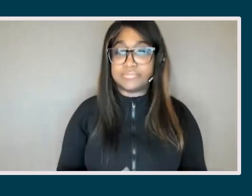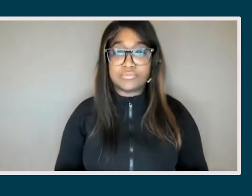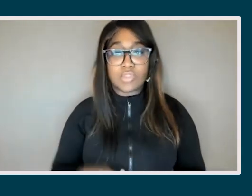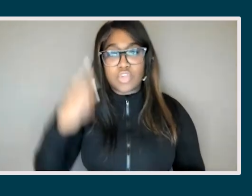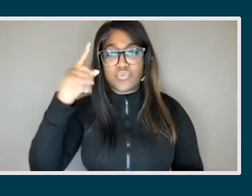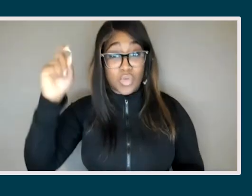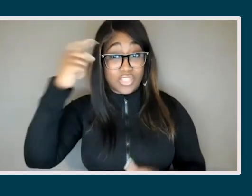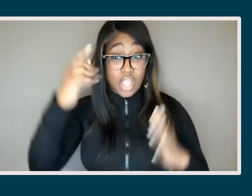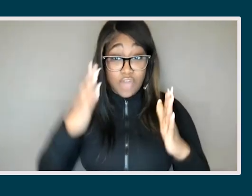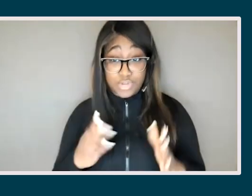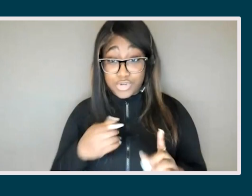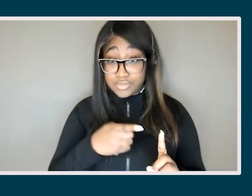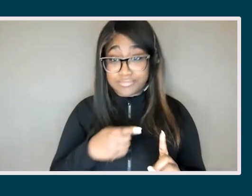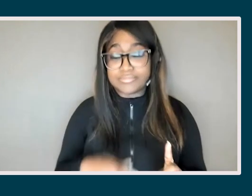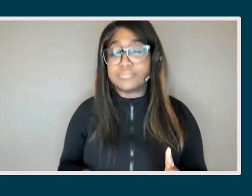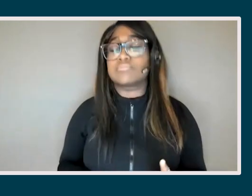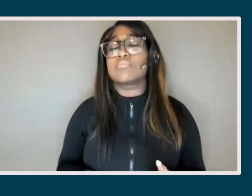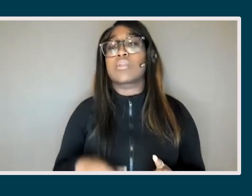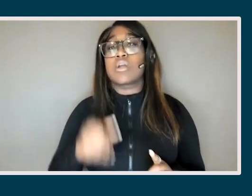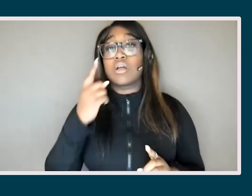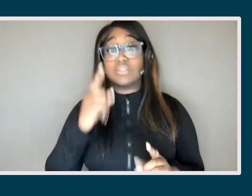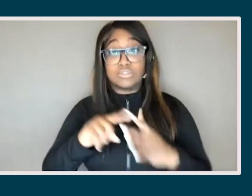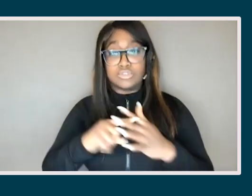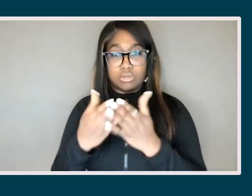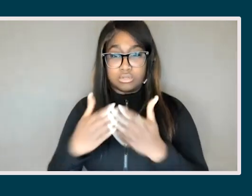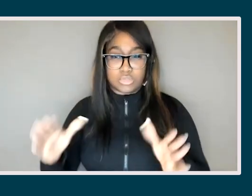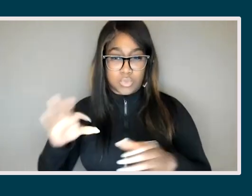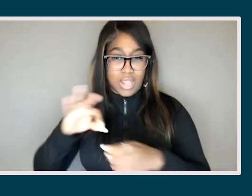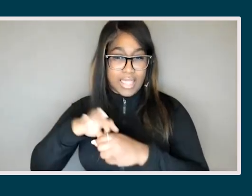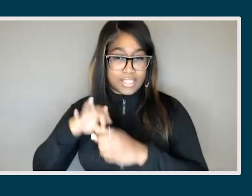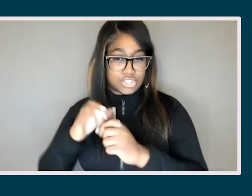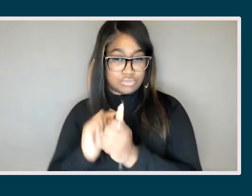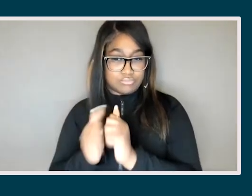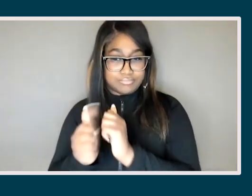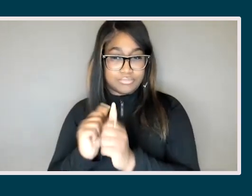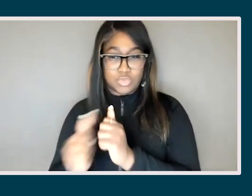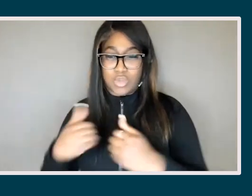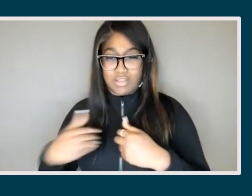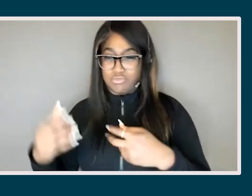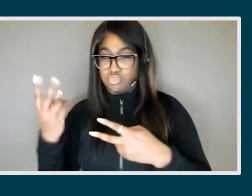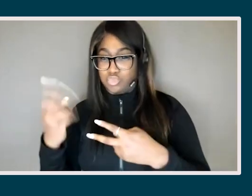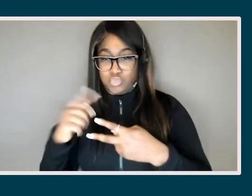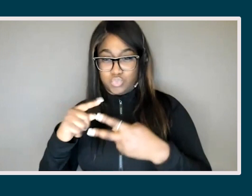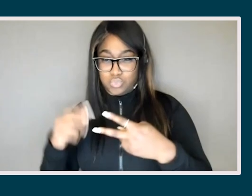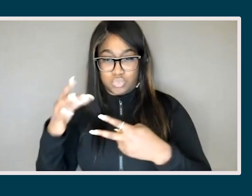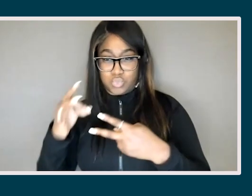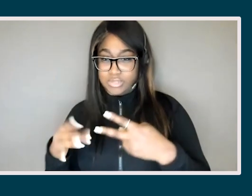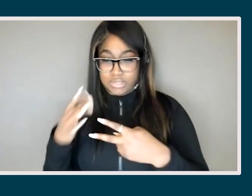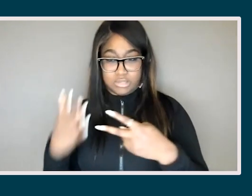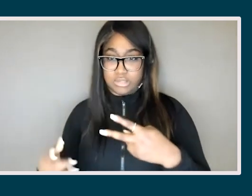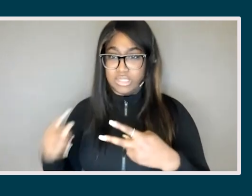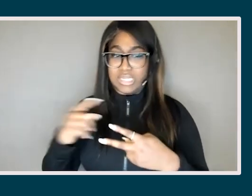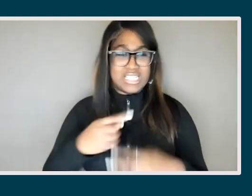governorship. And when you get to the general election, you only have 2 choices. And they said, you're